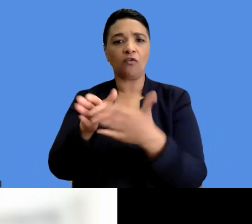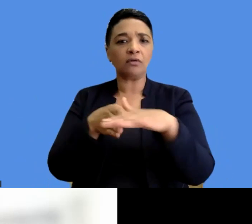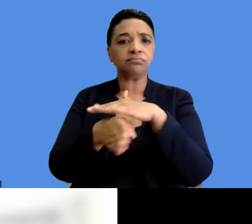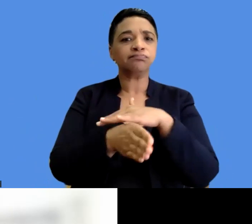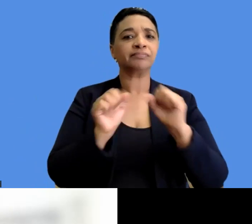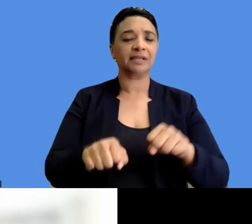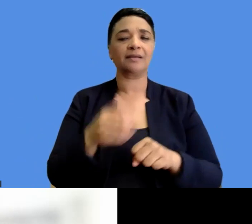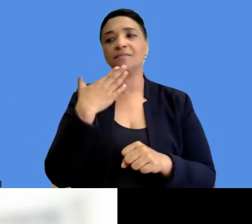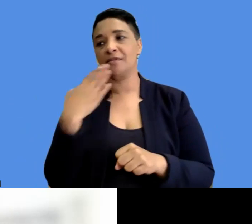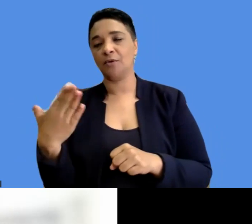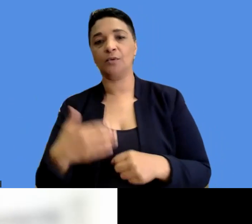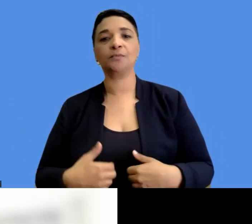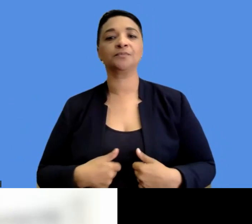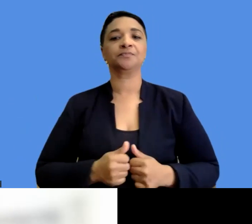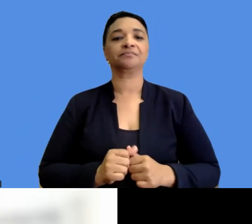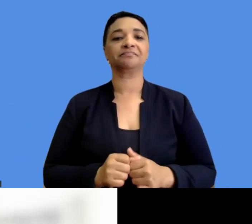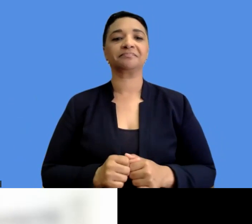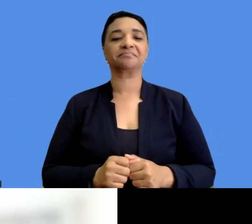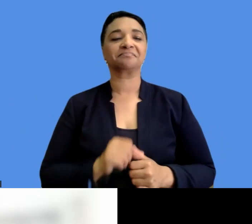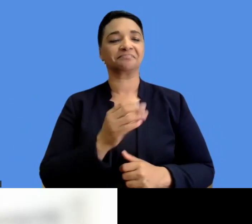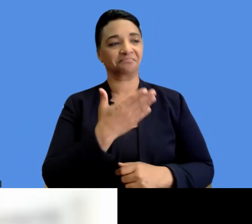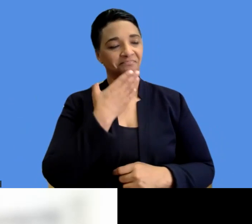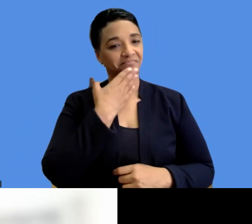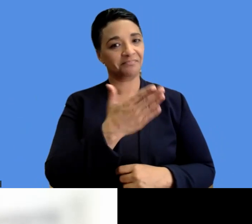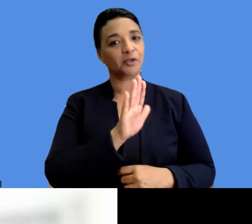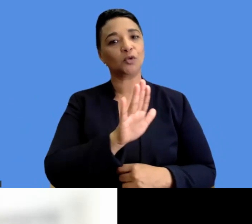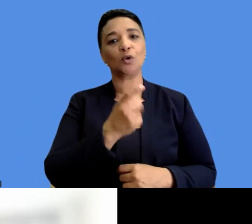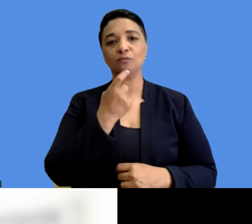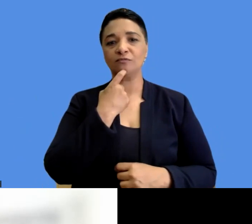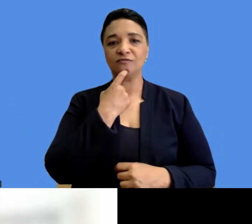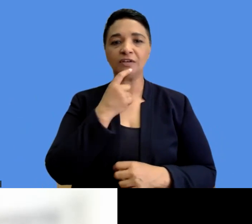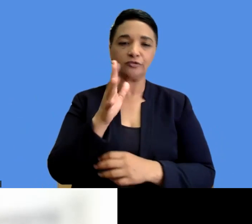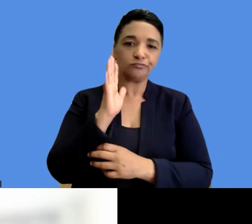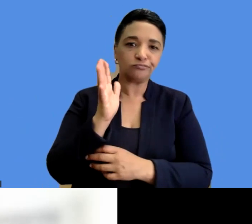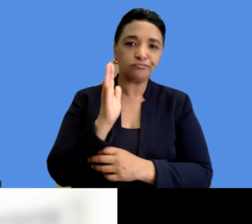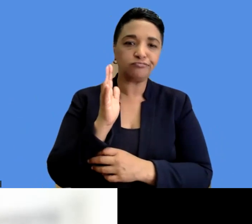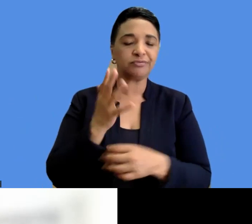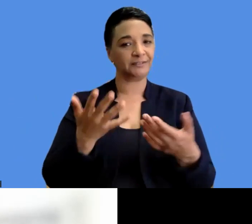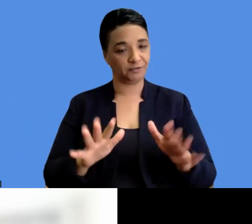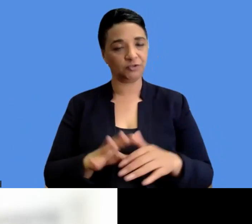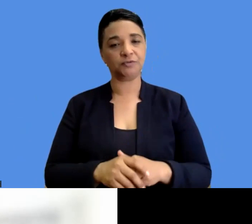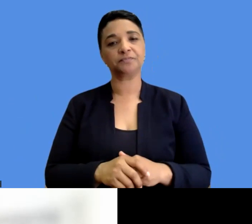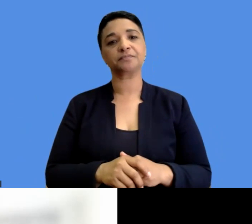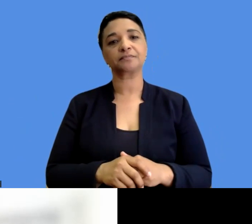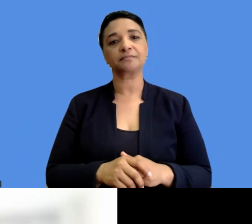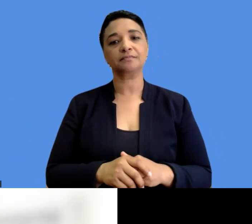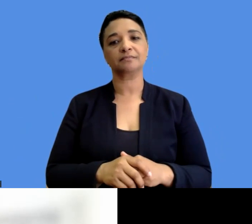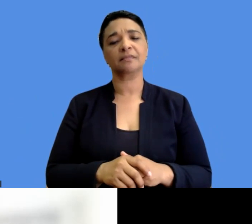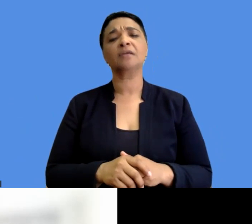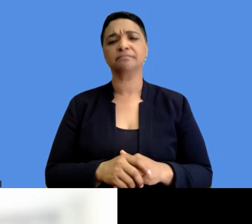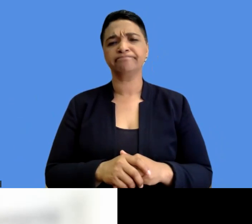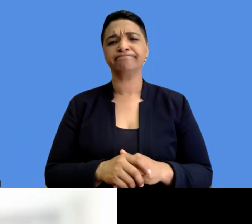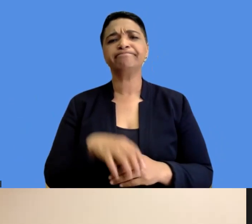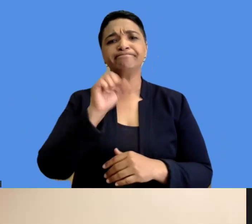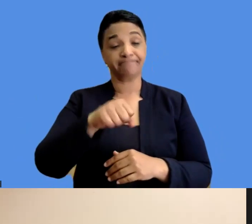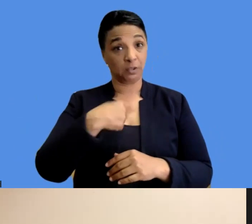Thank you so much, Hini, for your perspective. Indeed, we experience a great